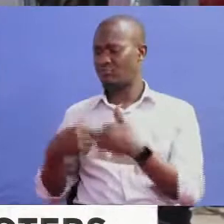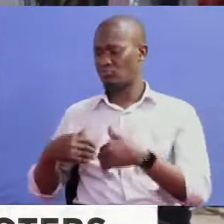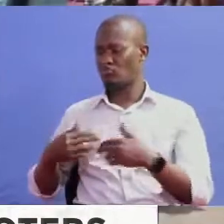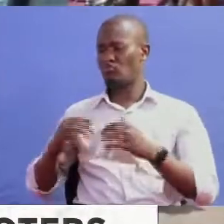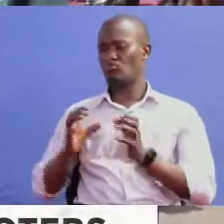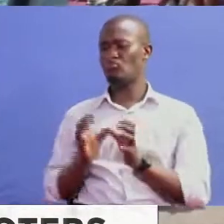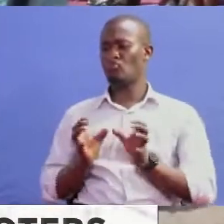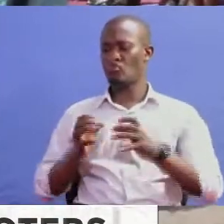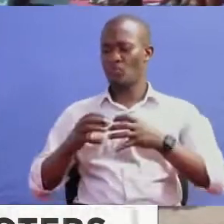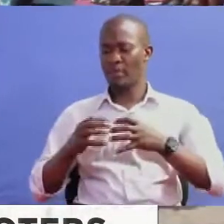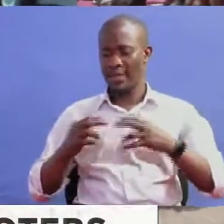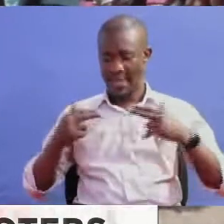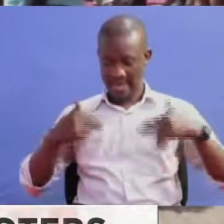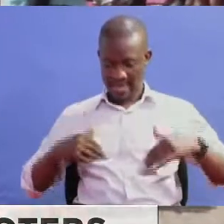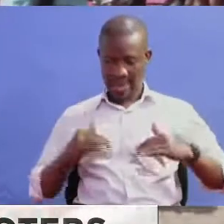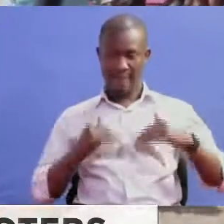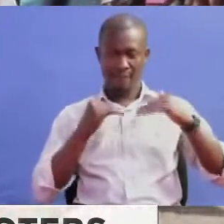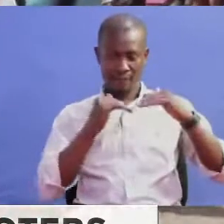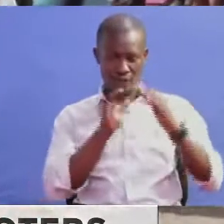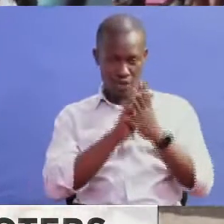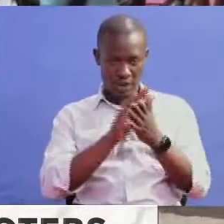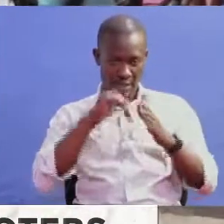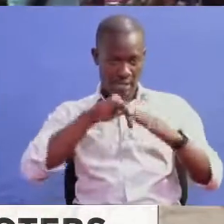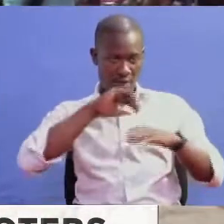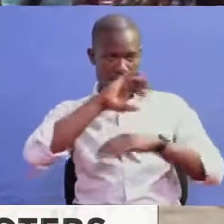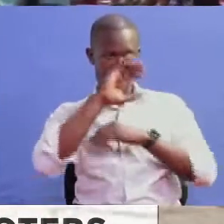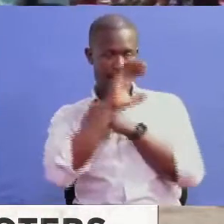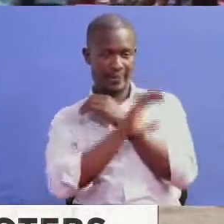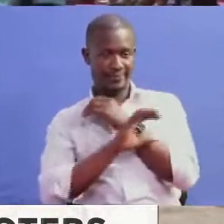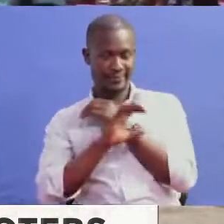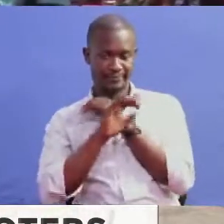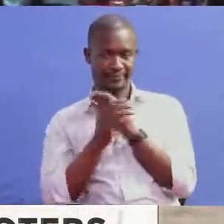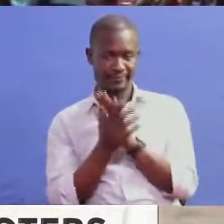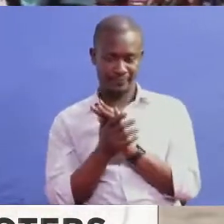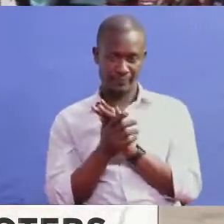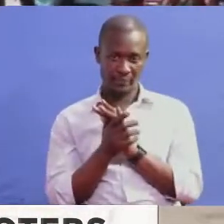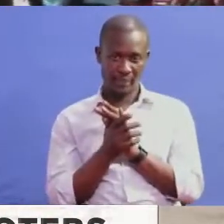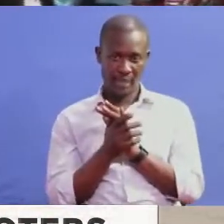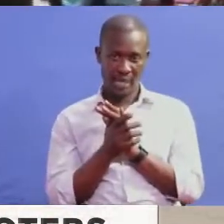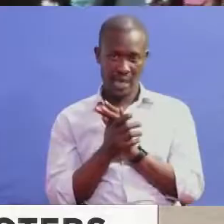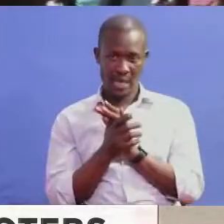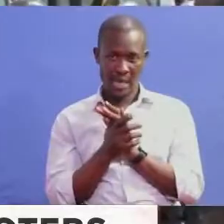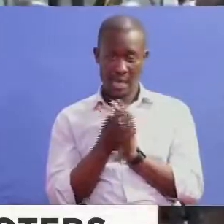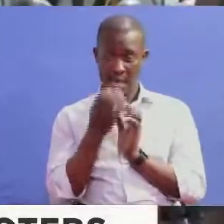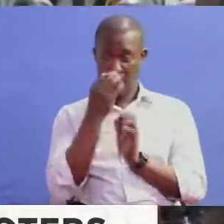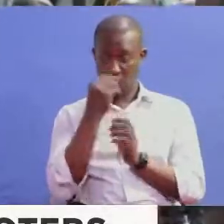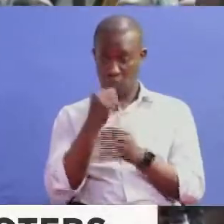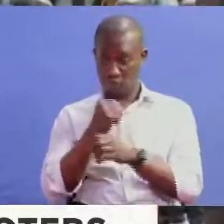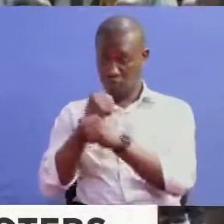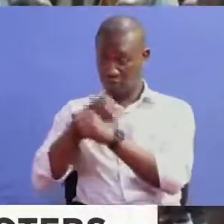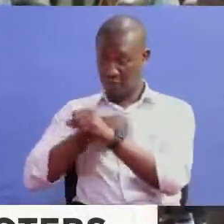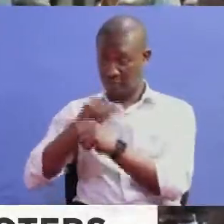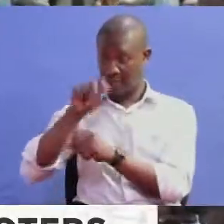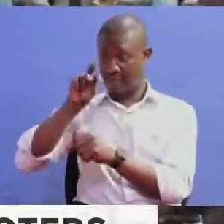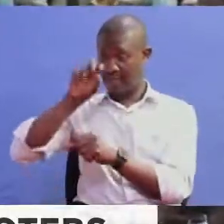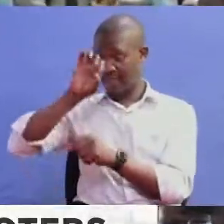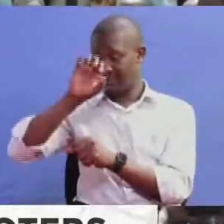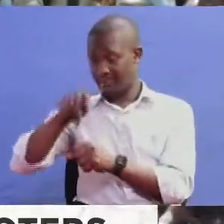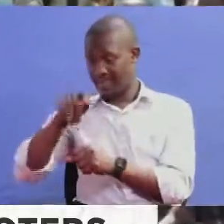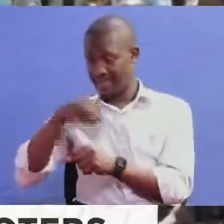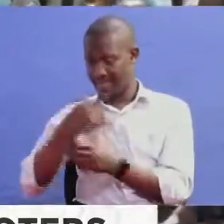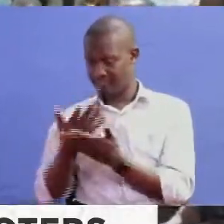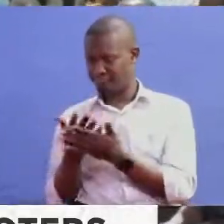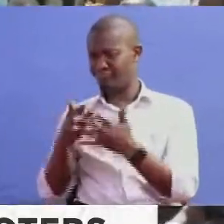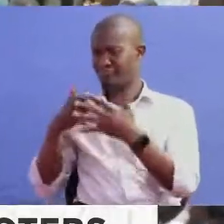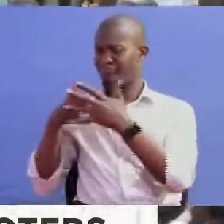health promoters (CHPs) across the country. According to Ruto, strengthening CHPs is a shift to curative and